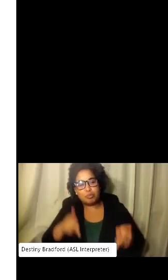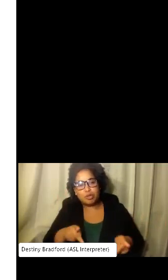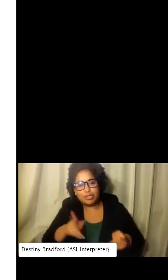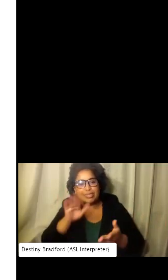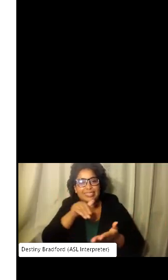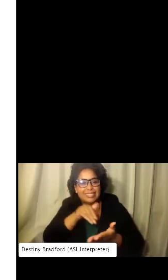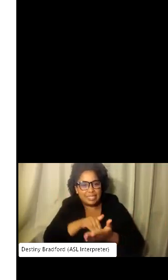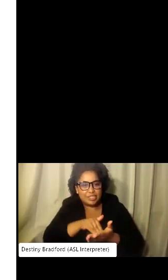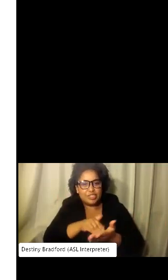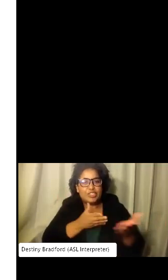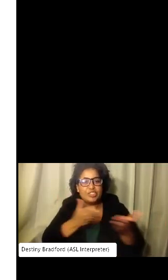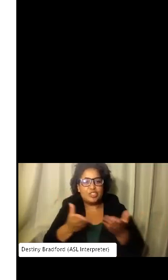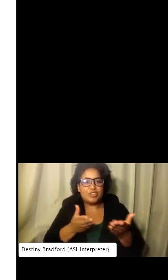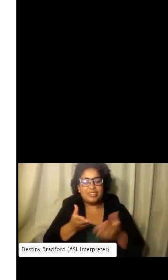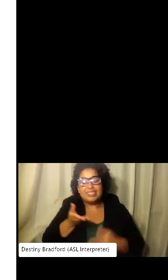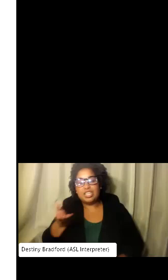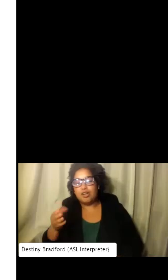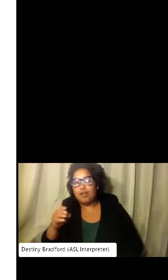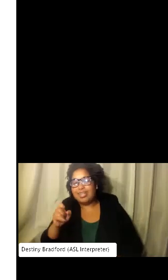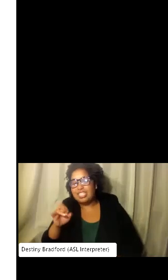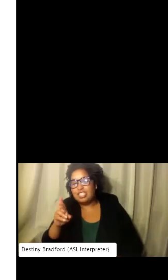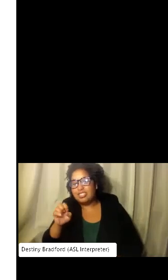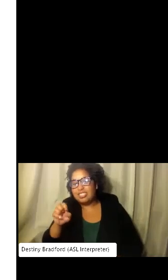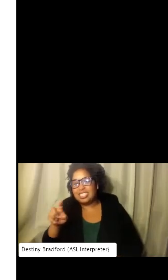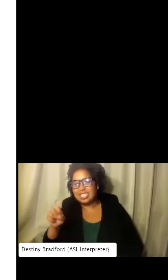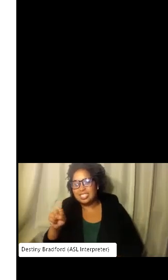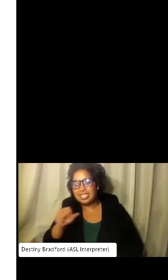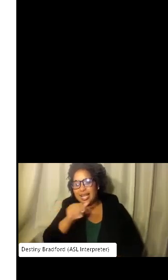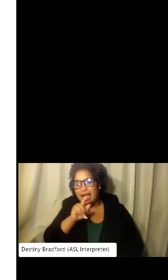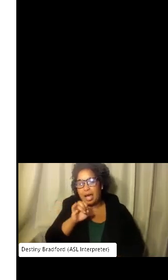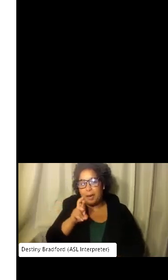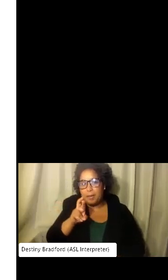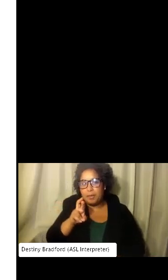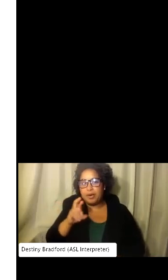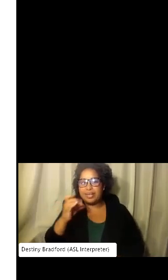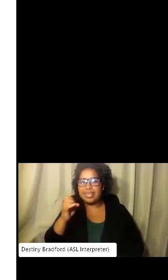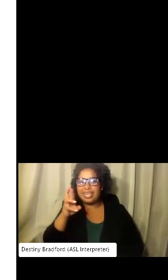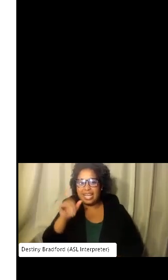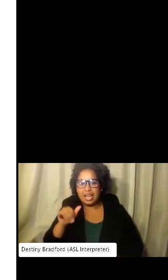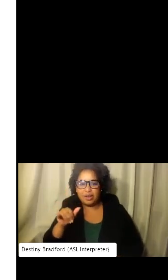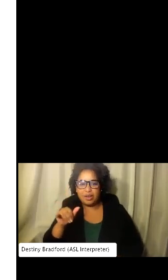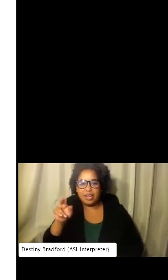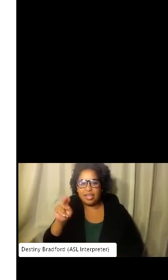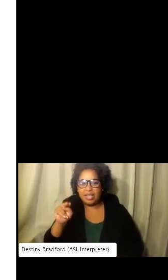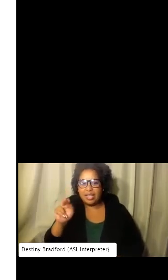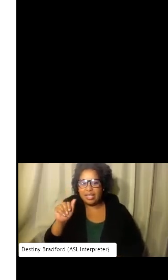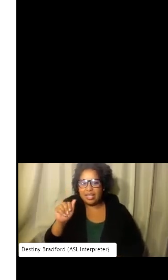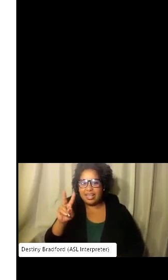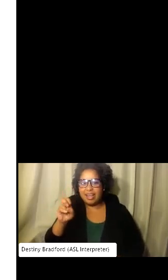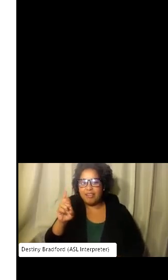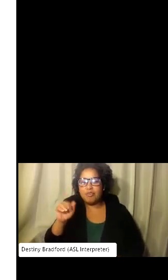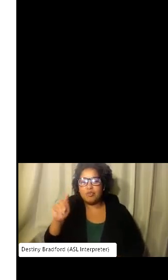Southern California, Amber Carey Navarrete. Amber, Barry?